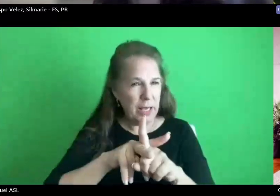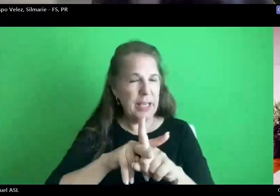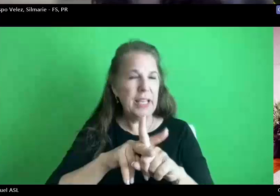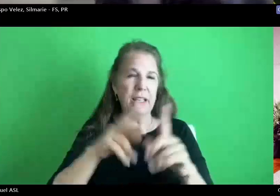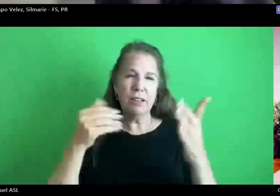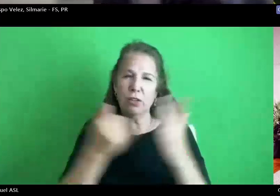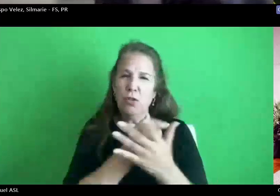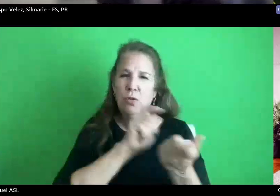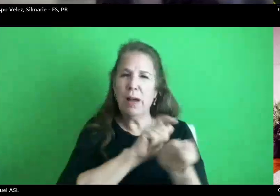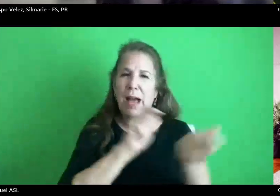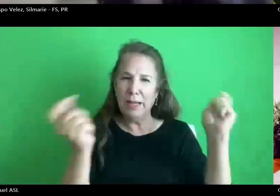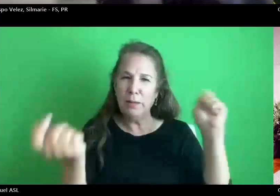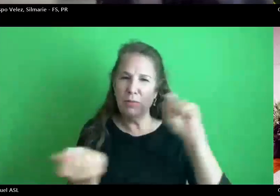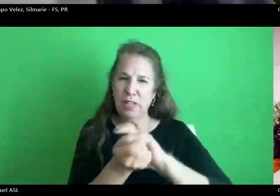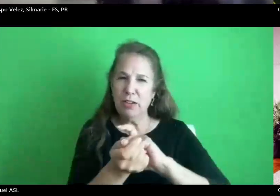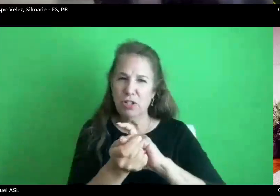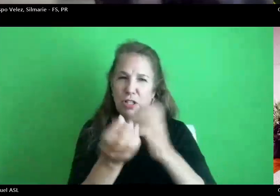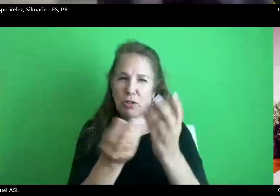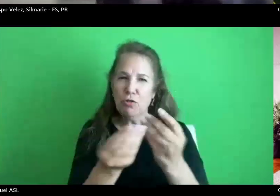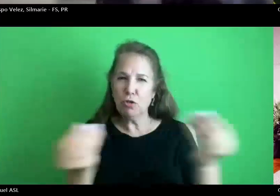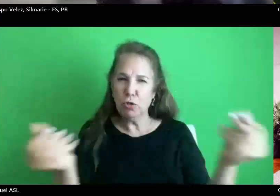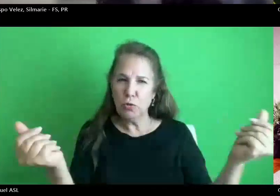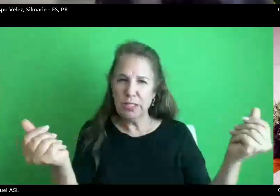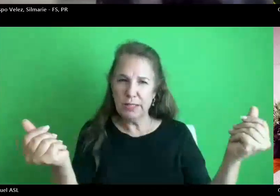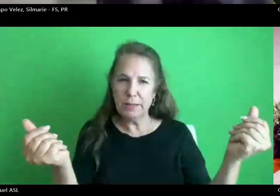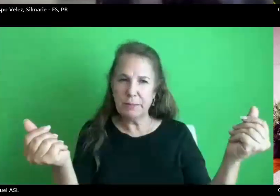adaptation solutions.